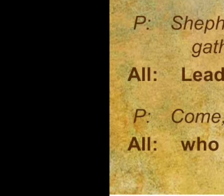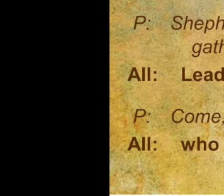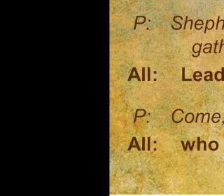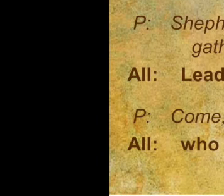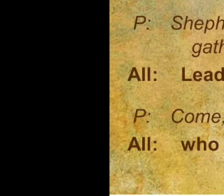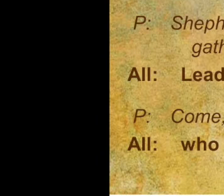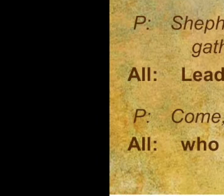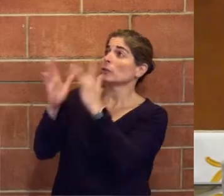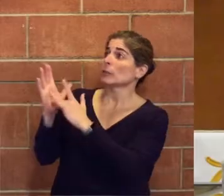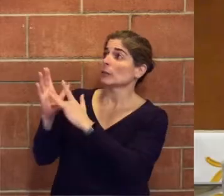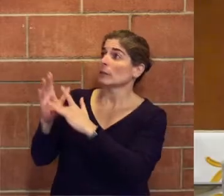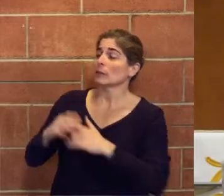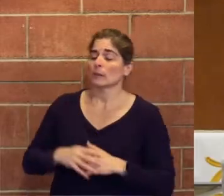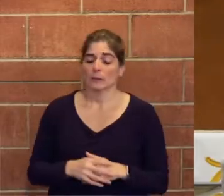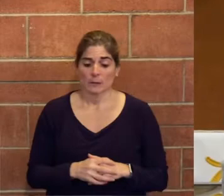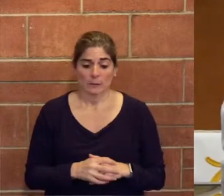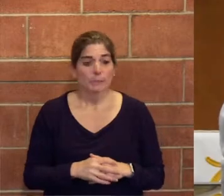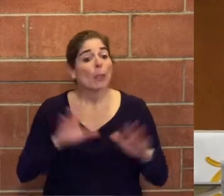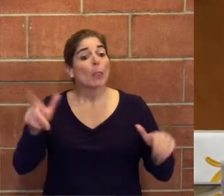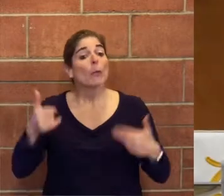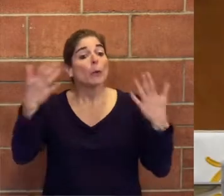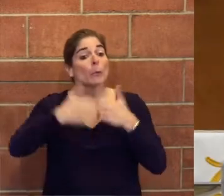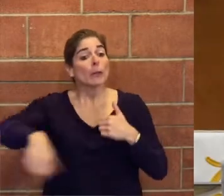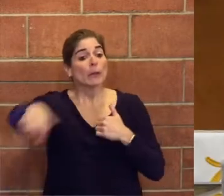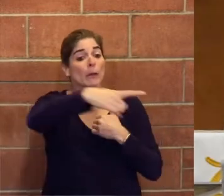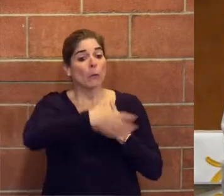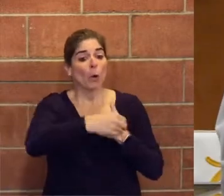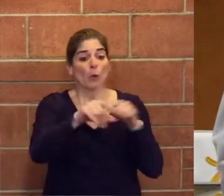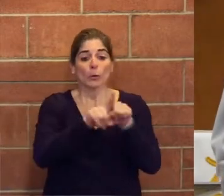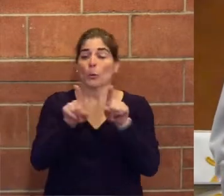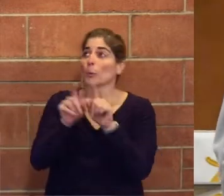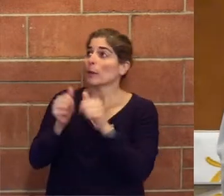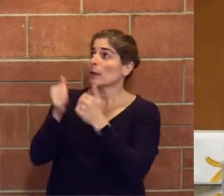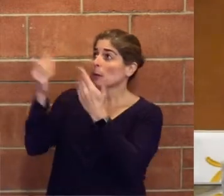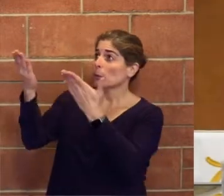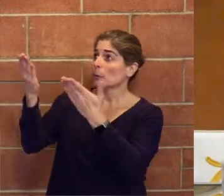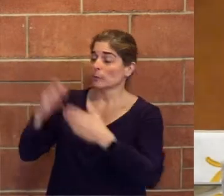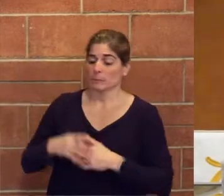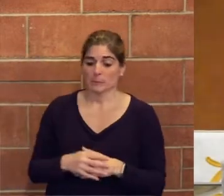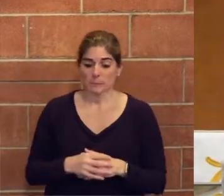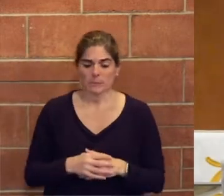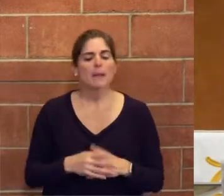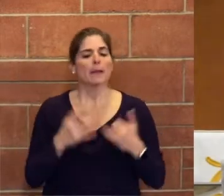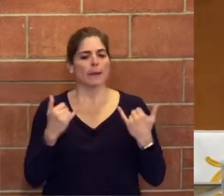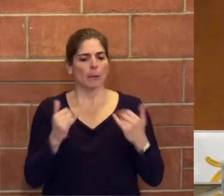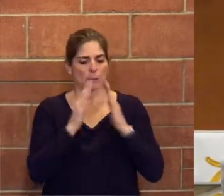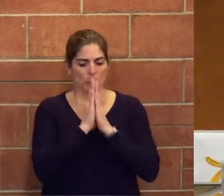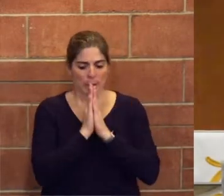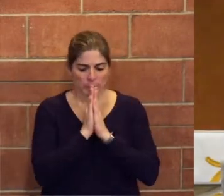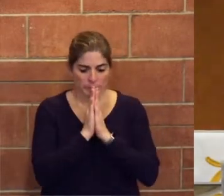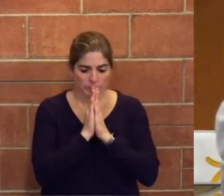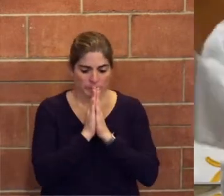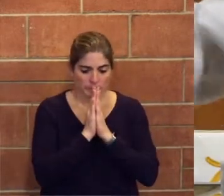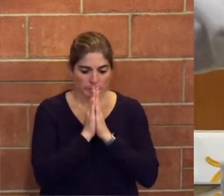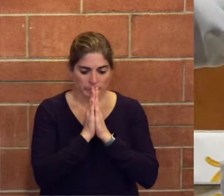follow Christ. The Lord be with you. And also with you. Let us pray.